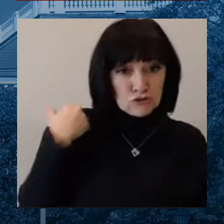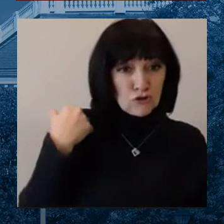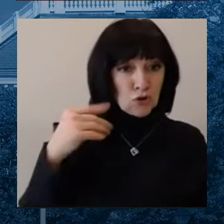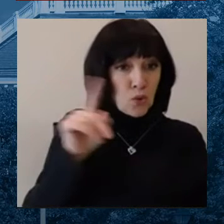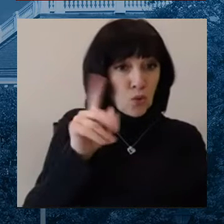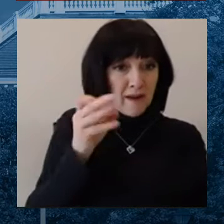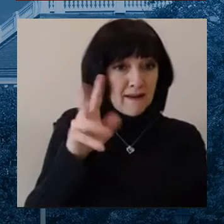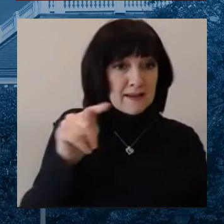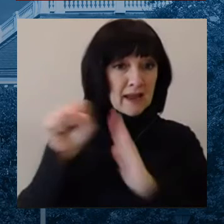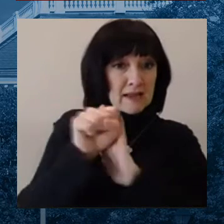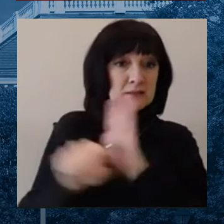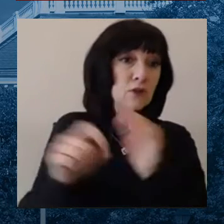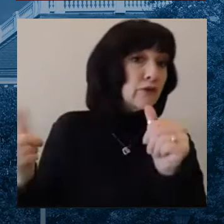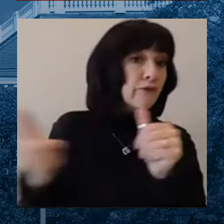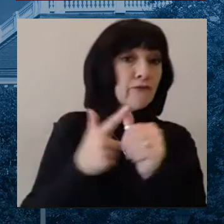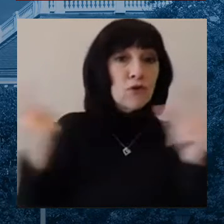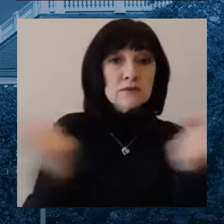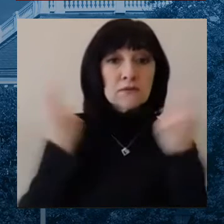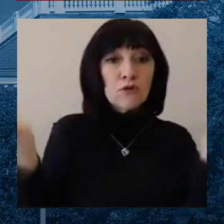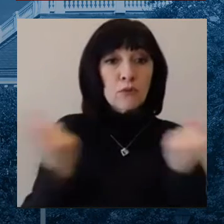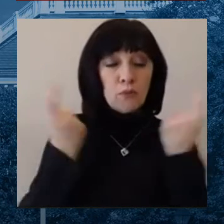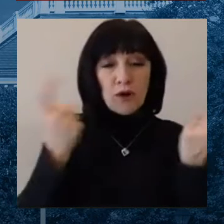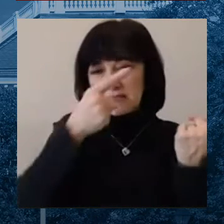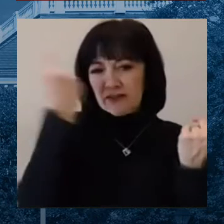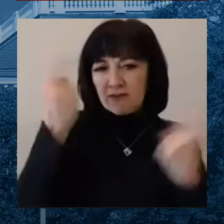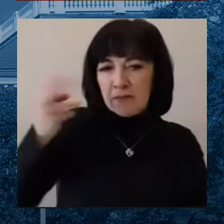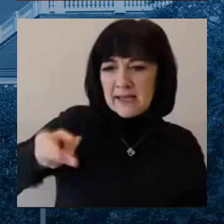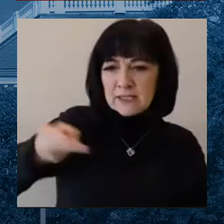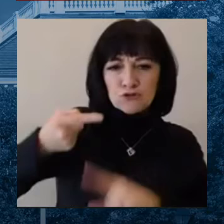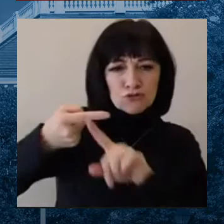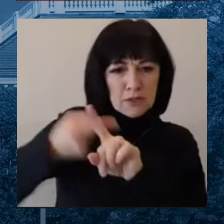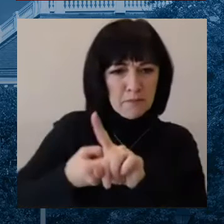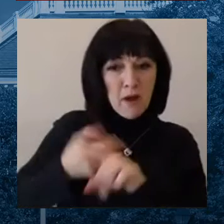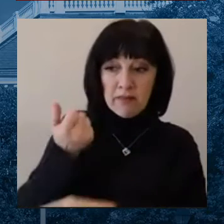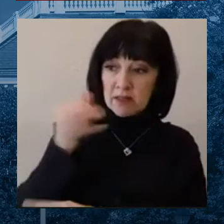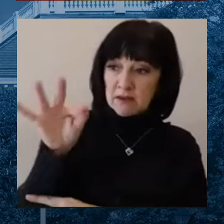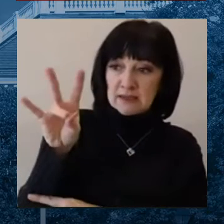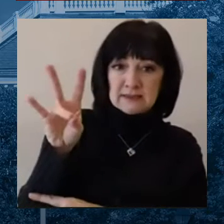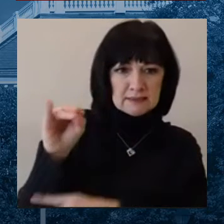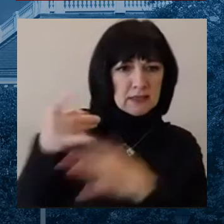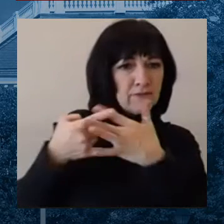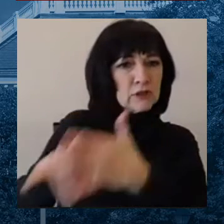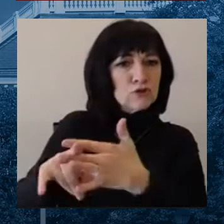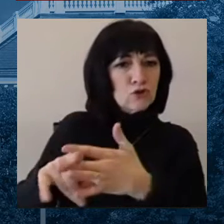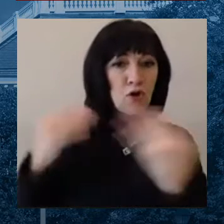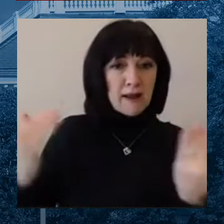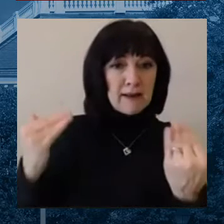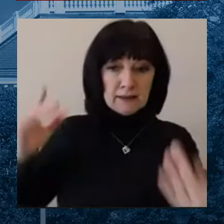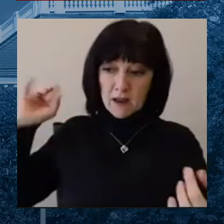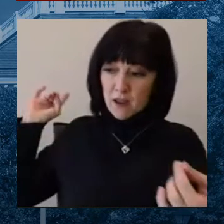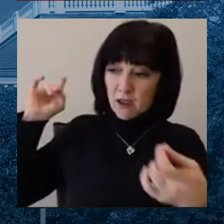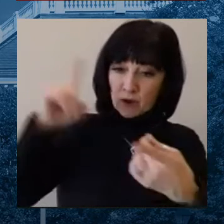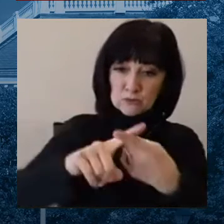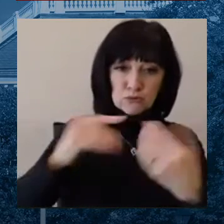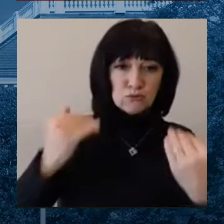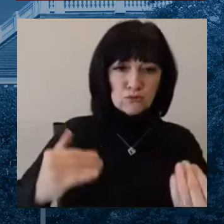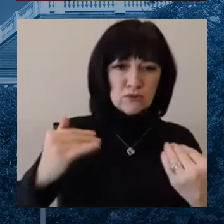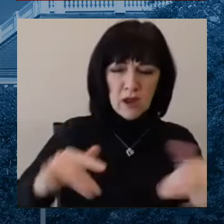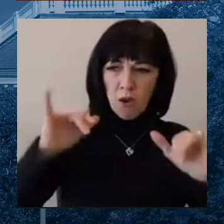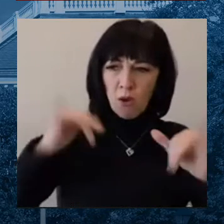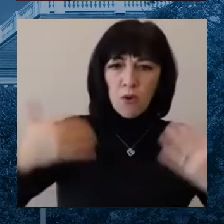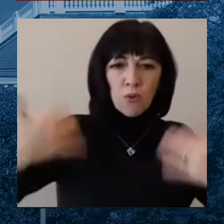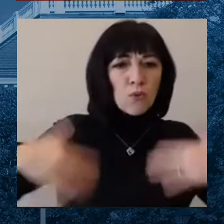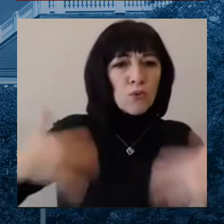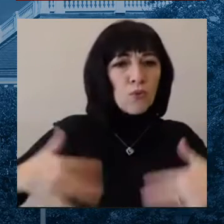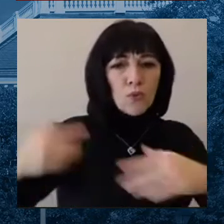the first celebration of Black History Month in 1970, to where we are today. I'm so proud of the work